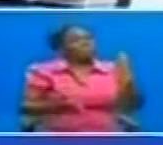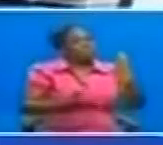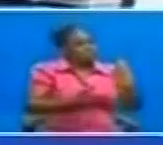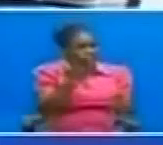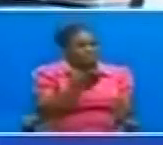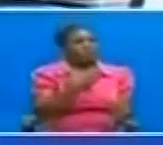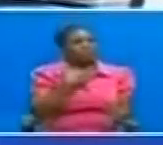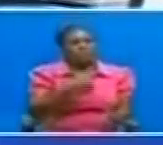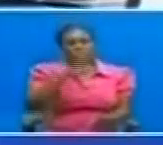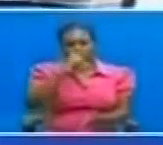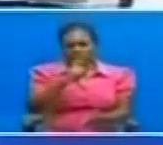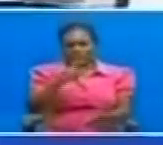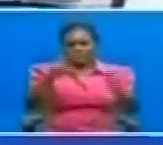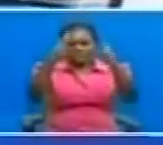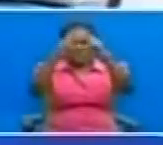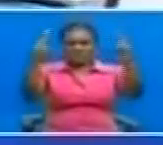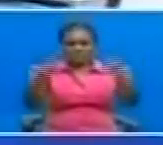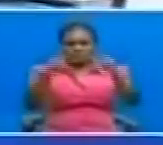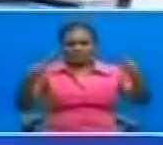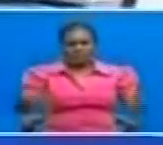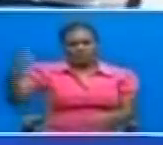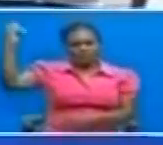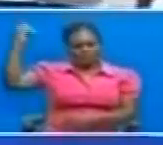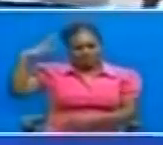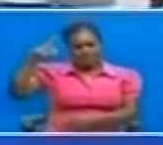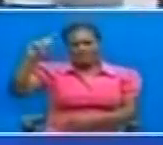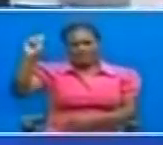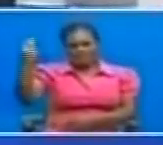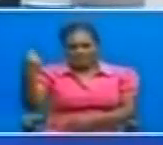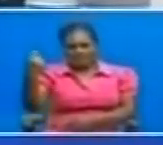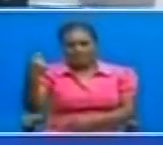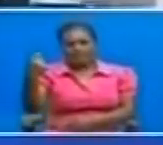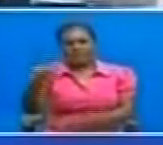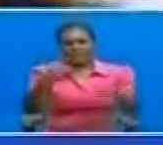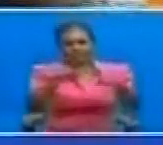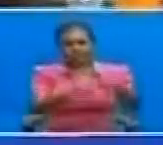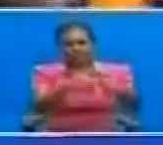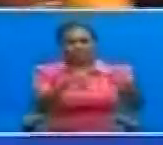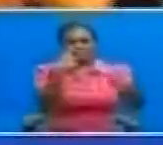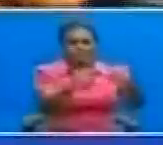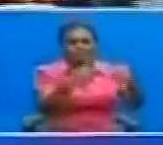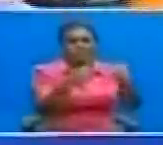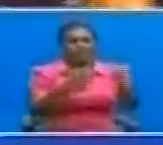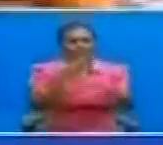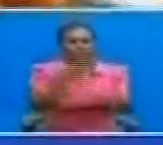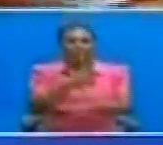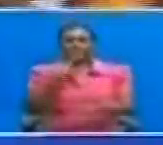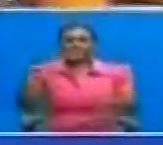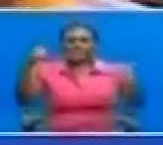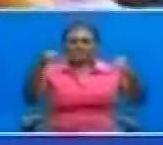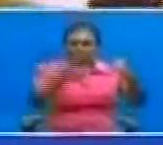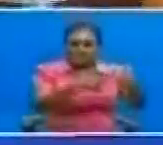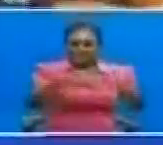leave. According to the International Energy Agency, Kenyan homes and industries experience more than 600 hours of power